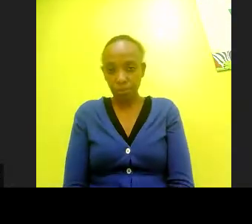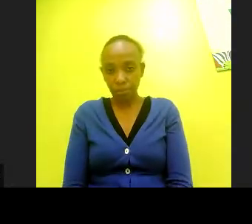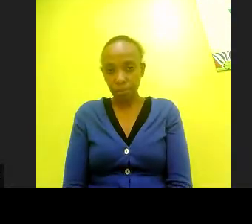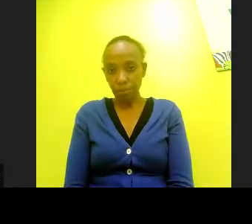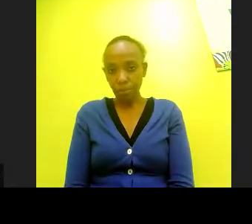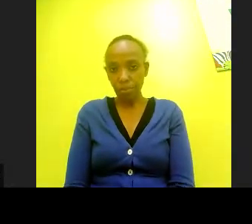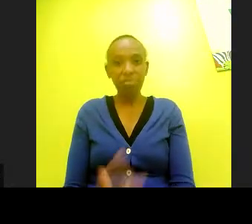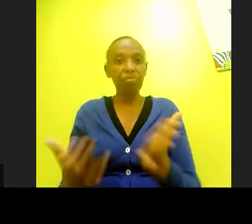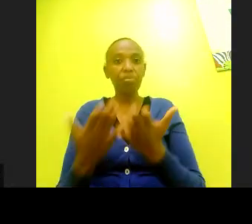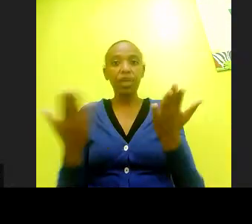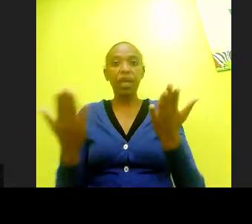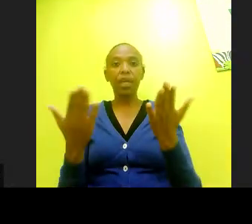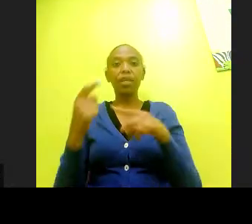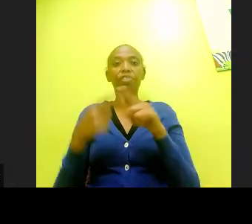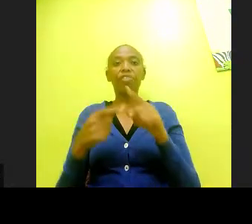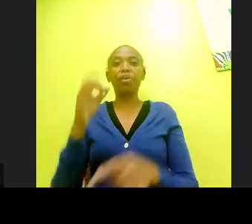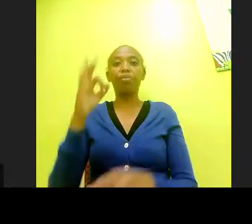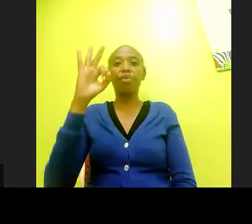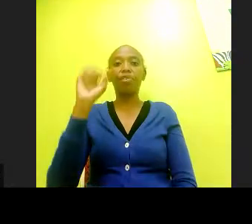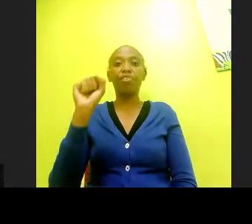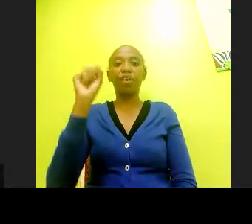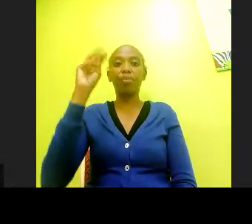Anyone from FemNet or UNDP?